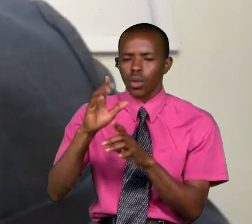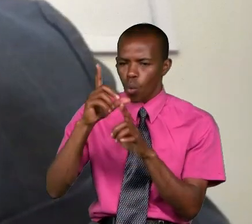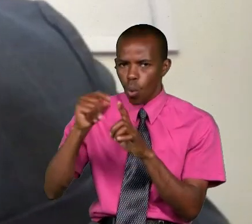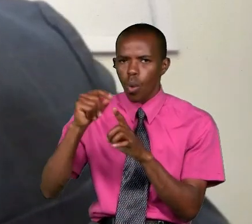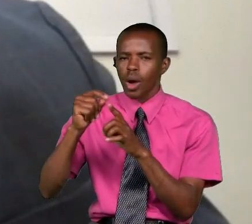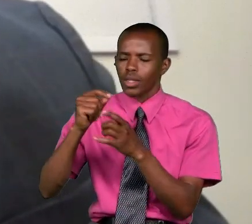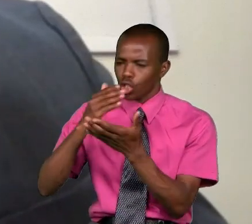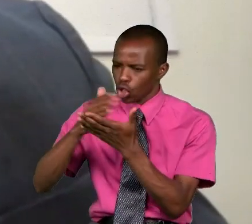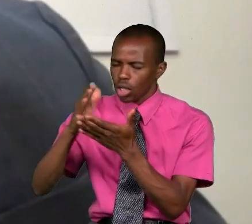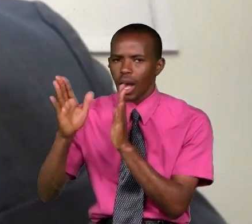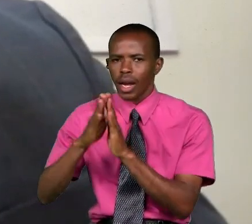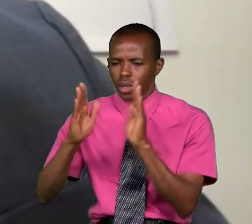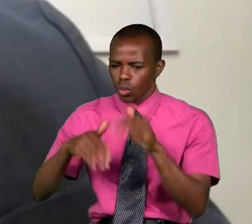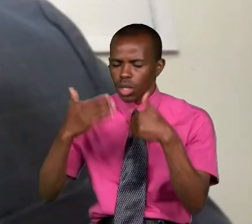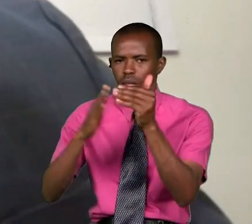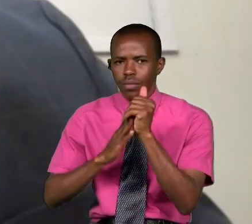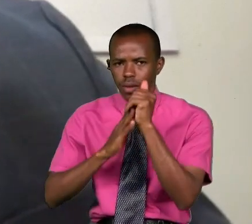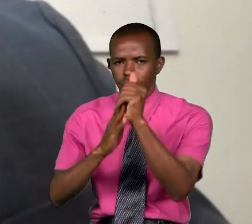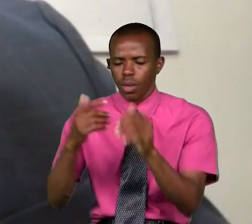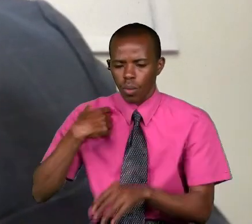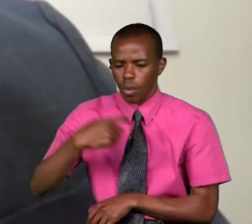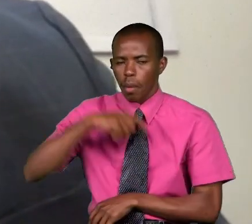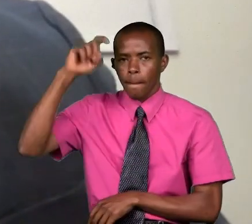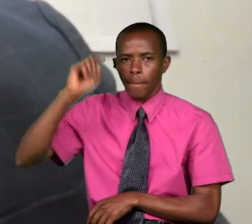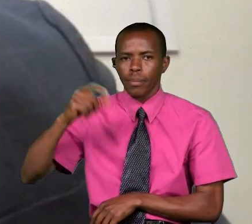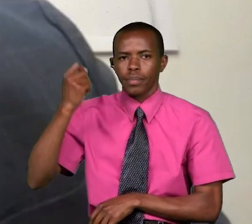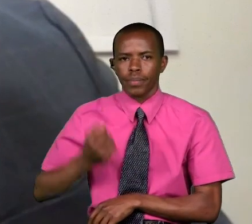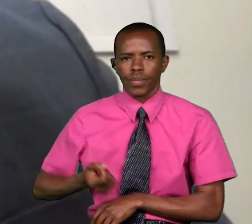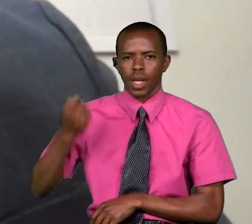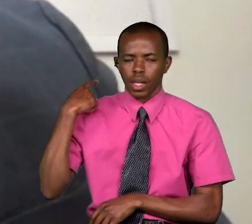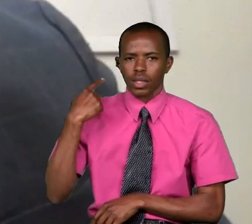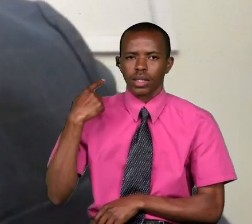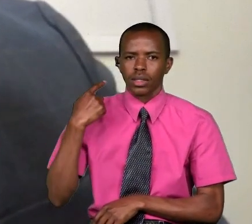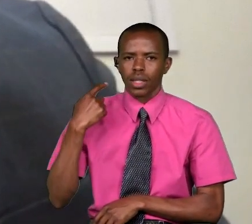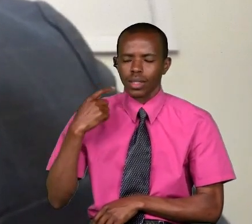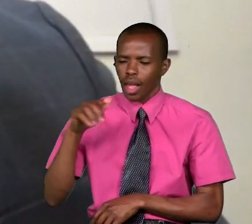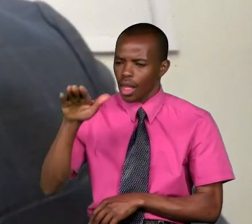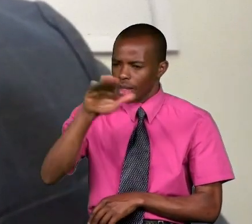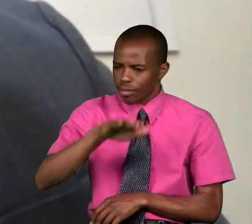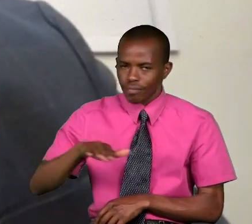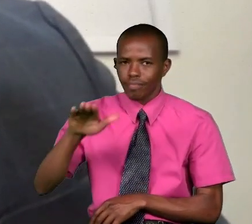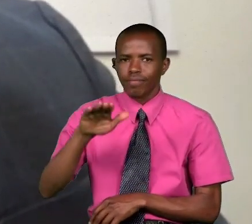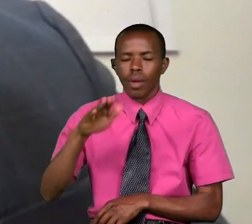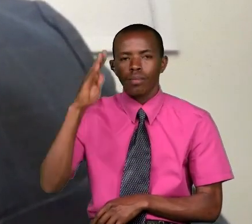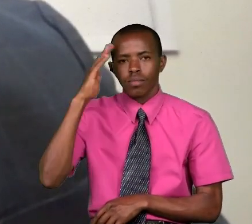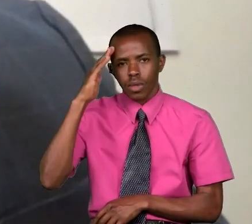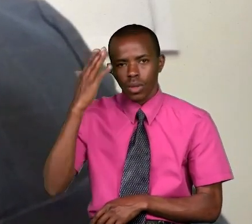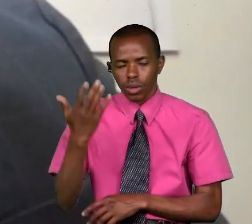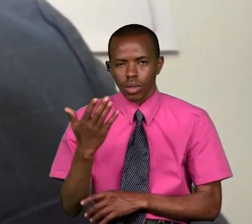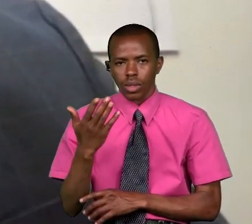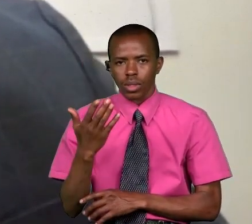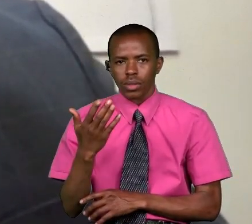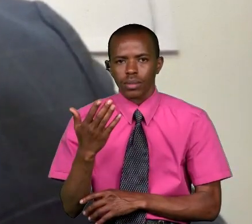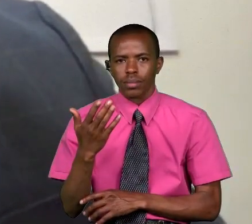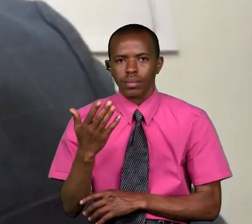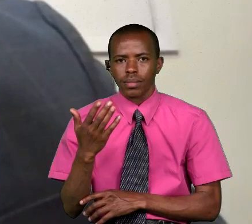provide leadership. Now, we need to understand that there is a place for, talks behind the